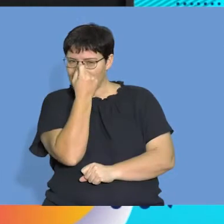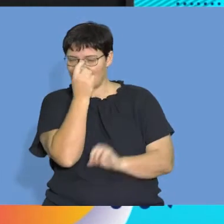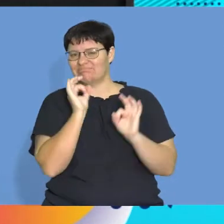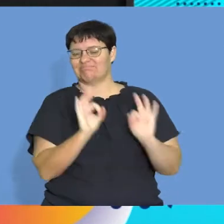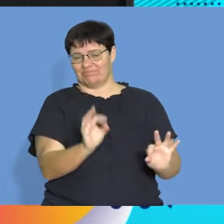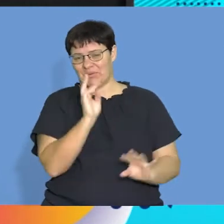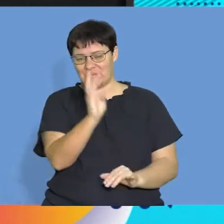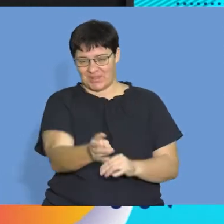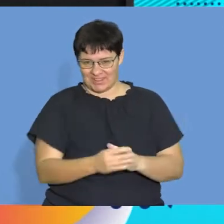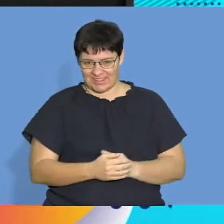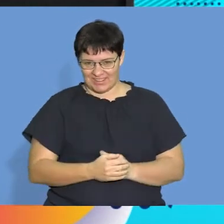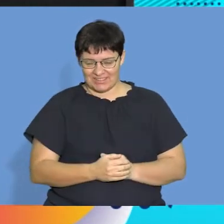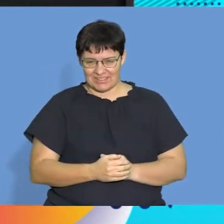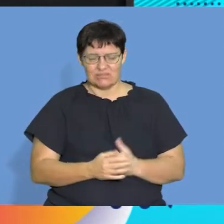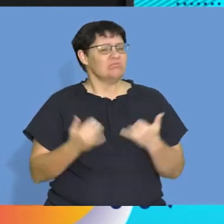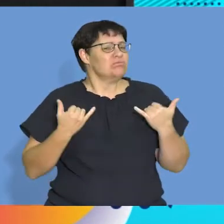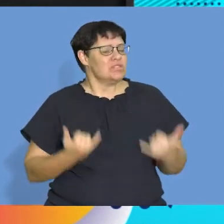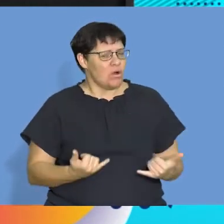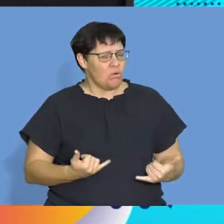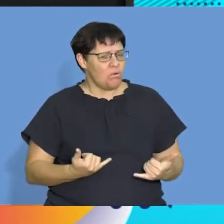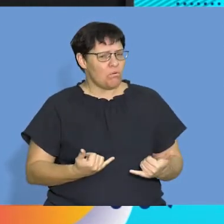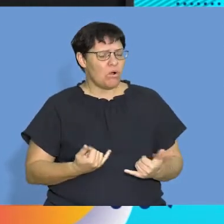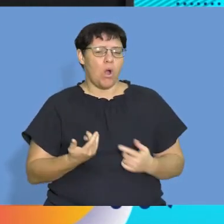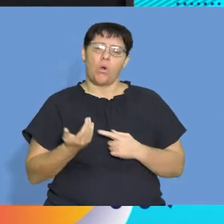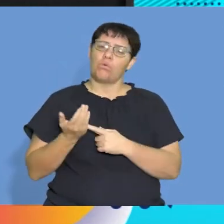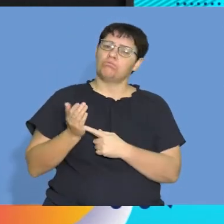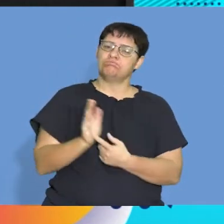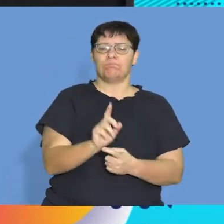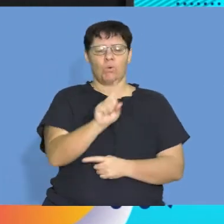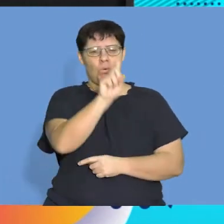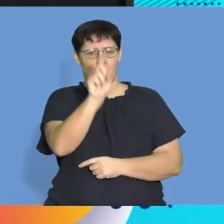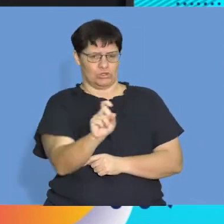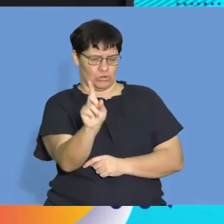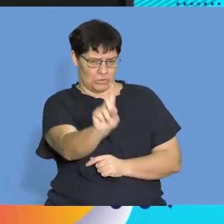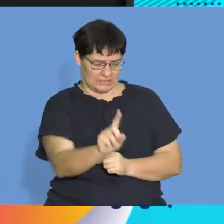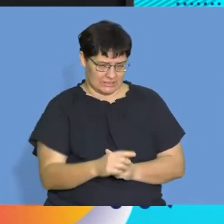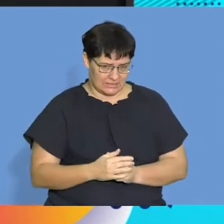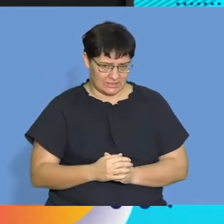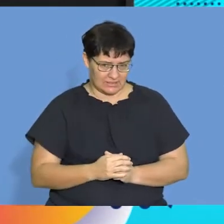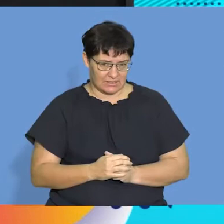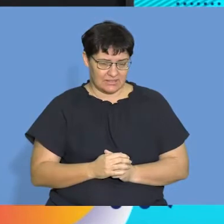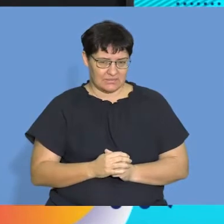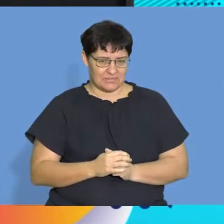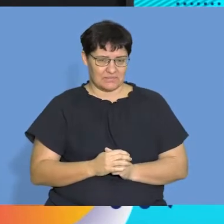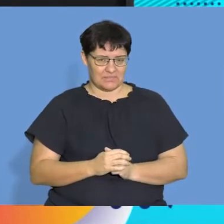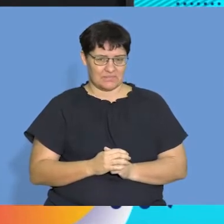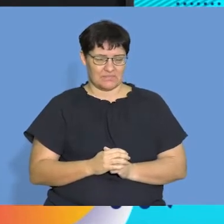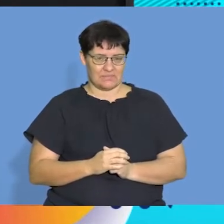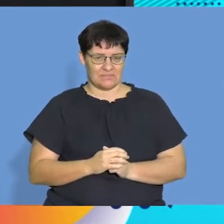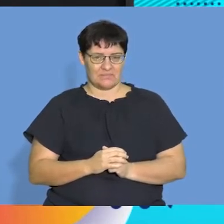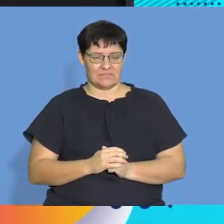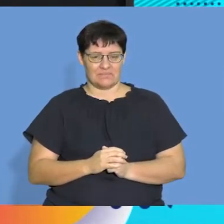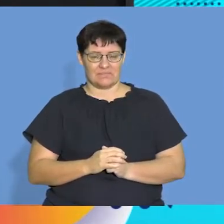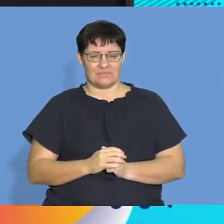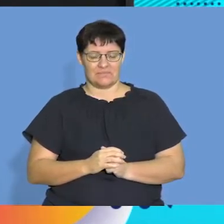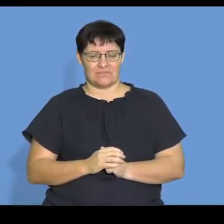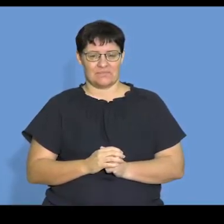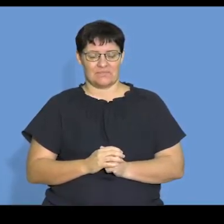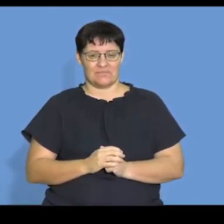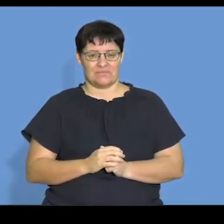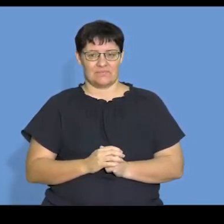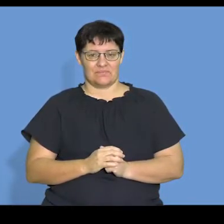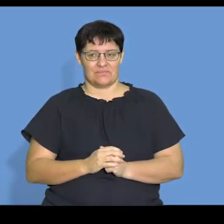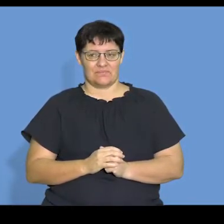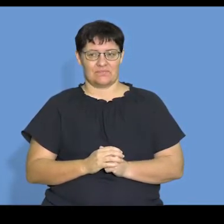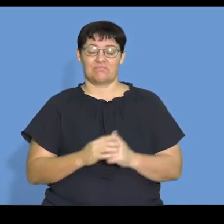for now, let's just see what is our leading question for this particular lesson that we're going to have now.